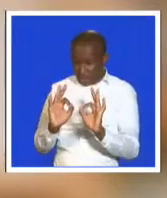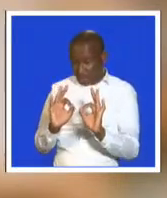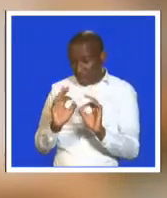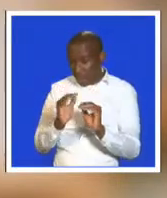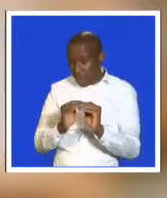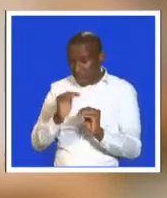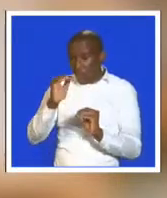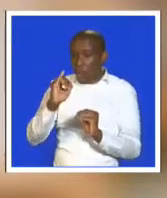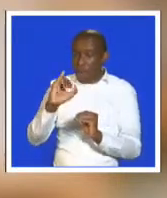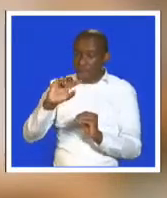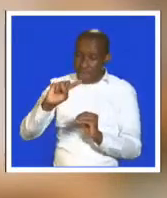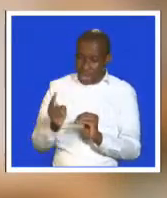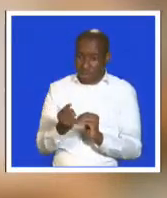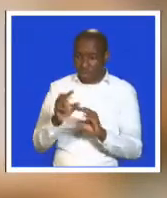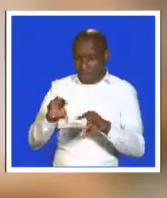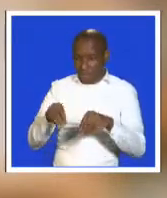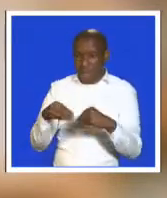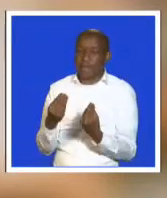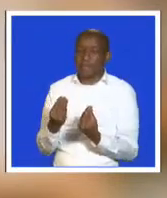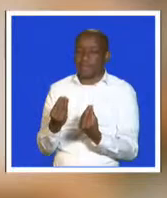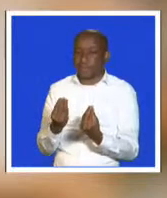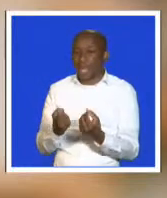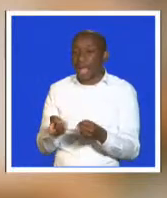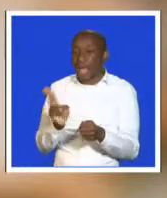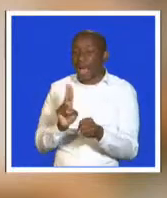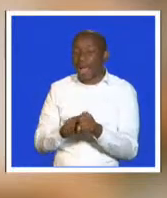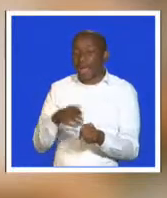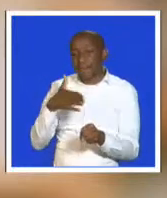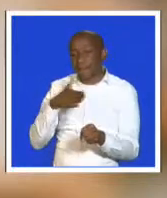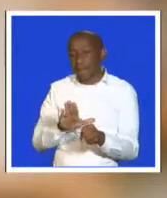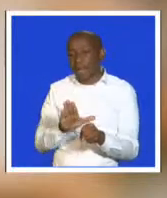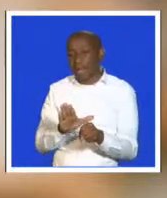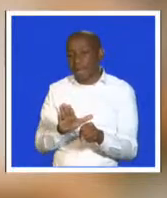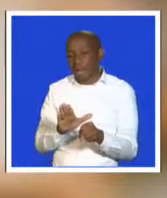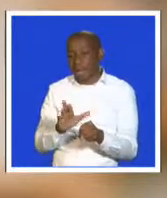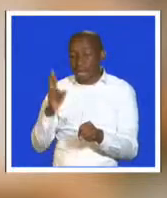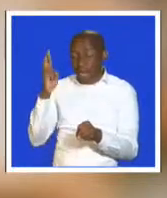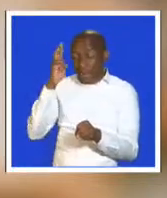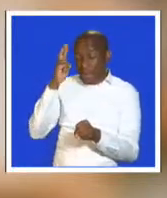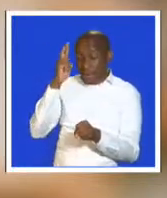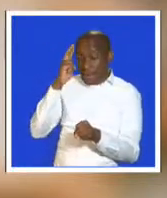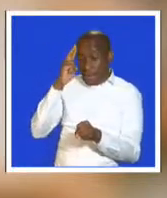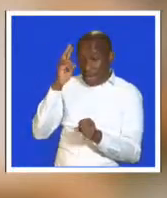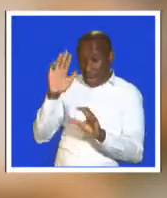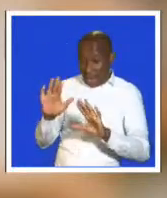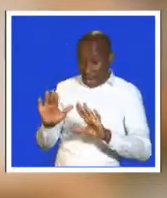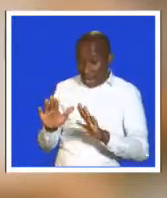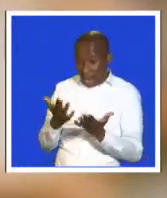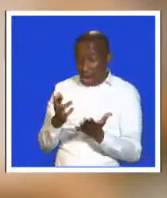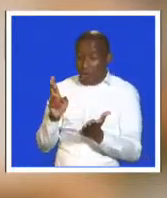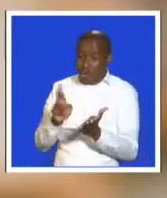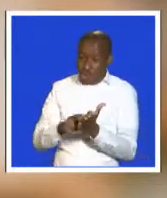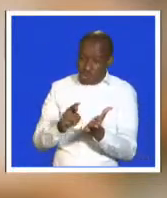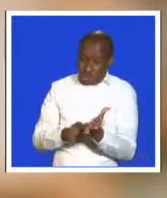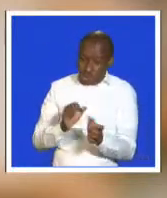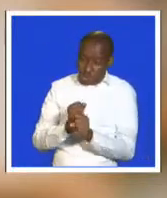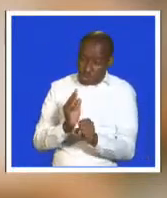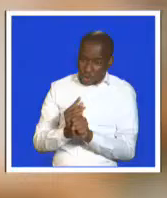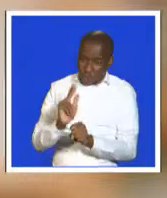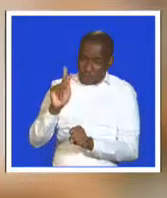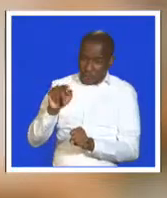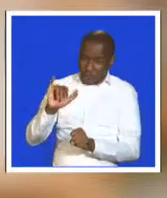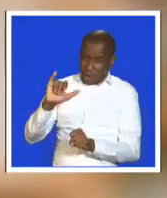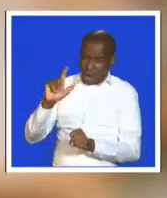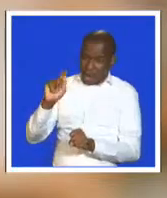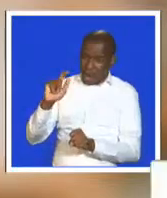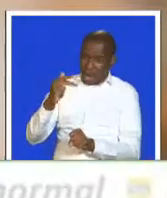to 1,000. Okay. They are also expected to remind themselves how to use the rule of Pythagoras to find